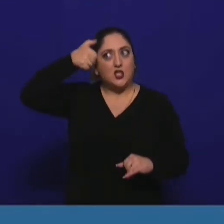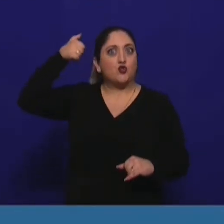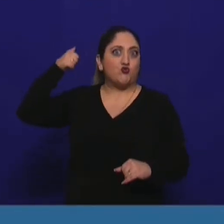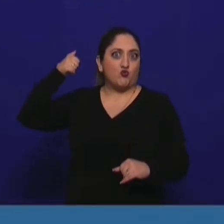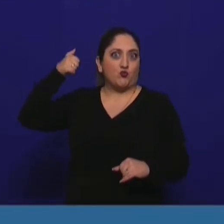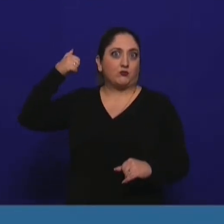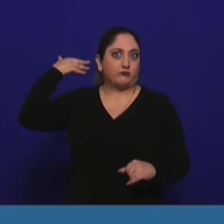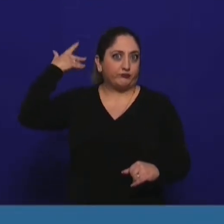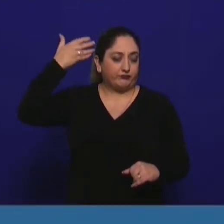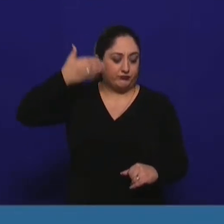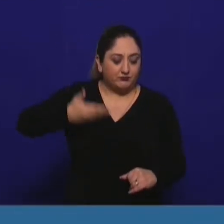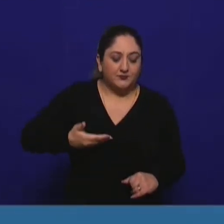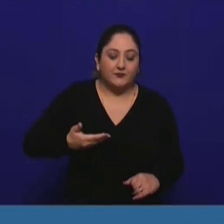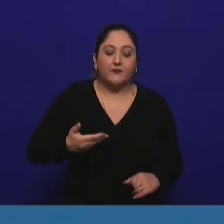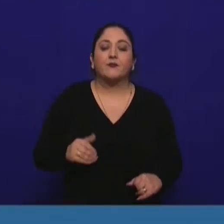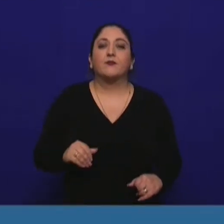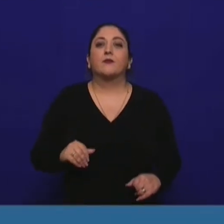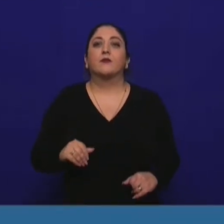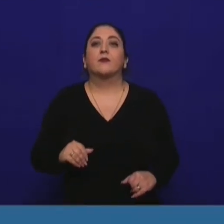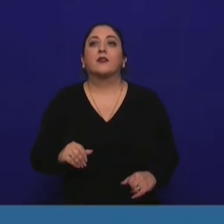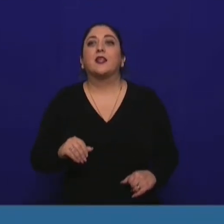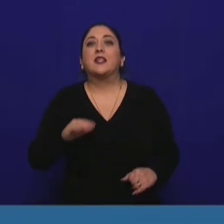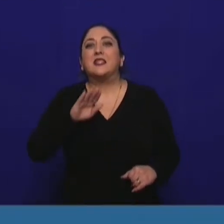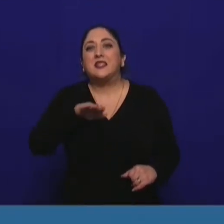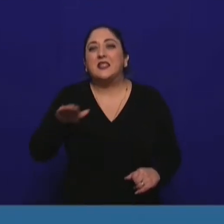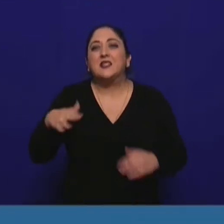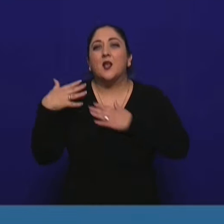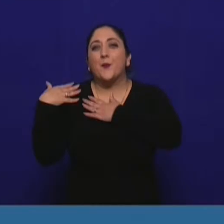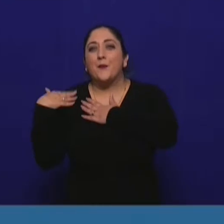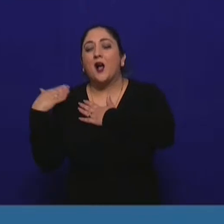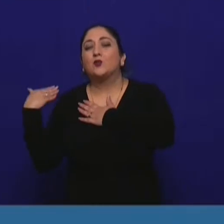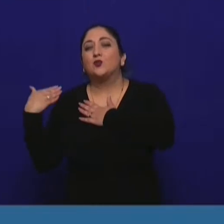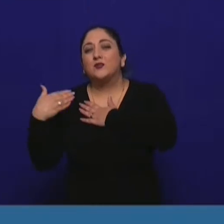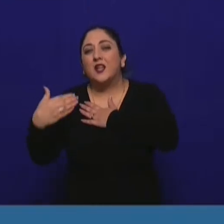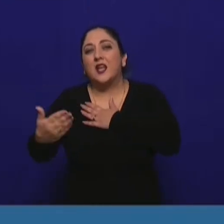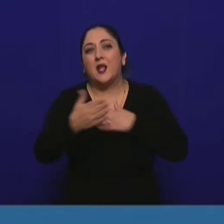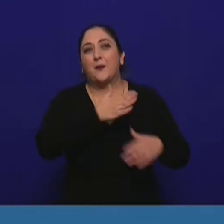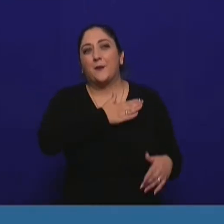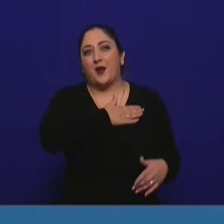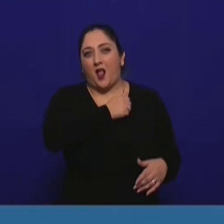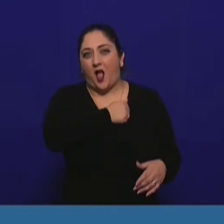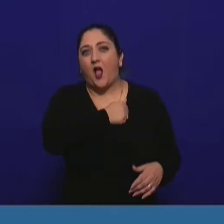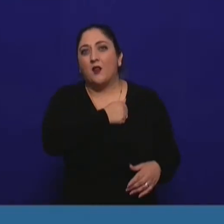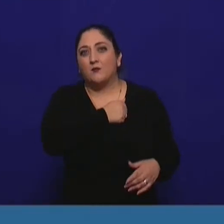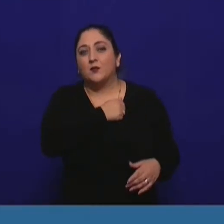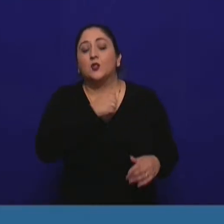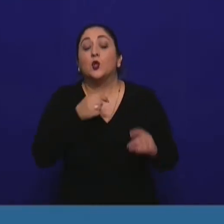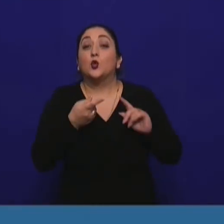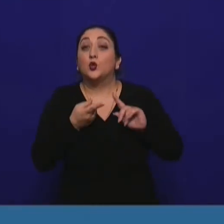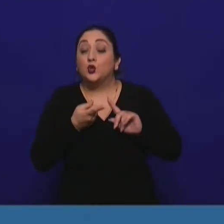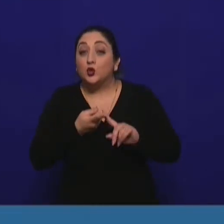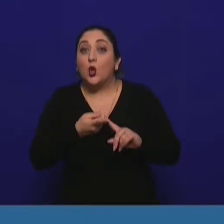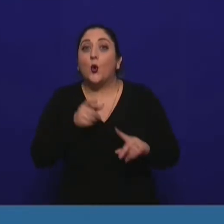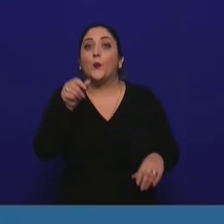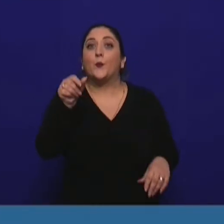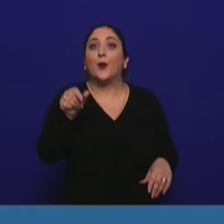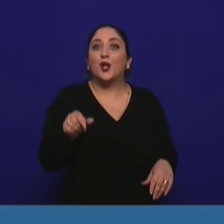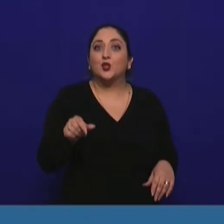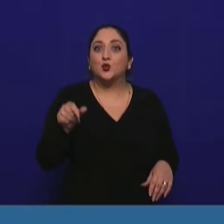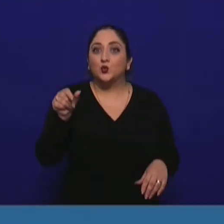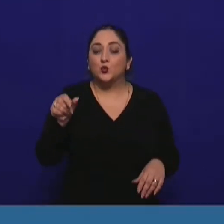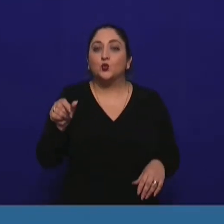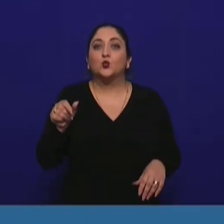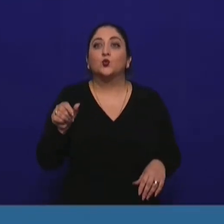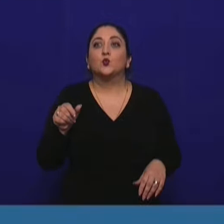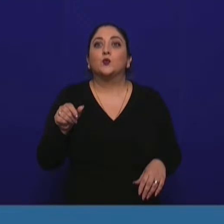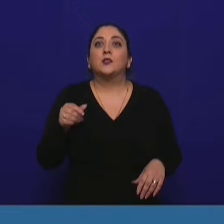dawk il-persuni li jattendu l-heart failure clinic, dawk il-persuni li huma qegħdin fuq regular long-going